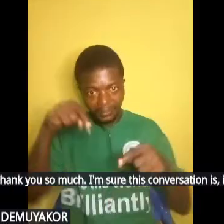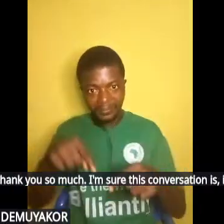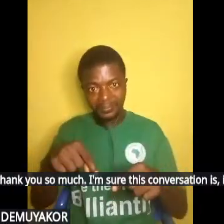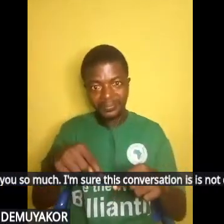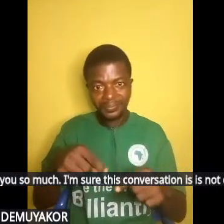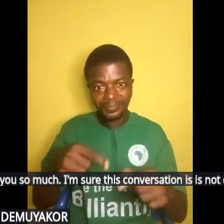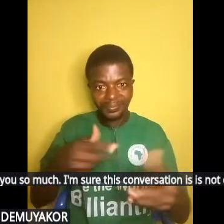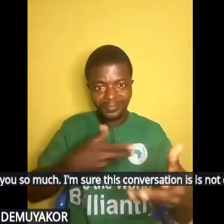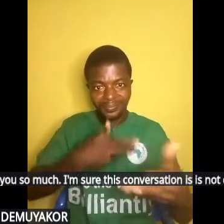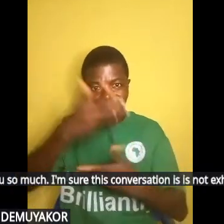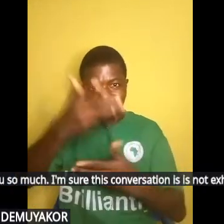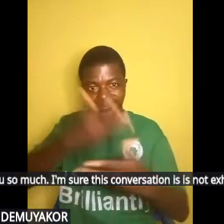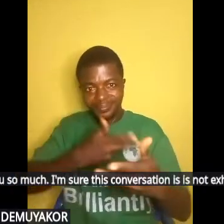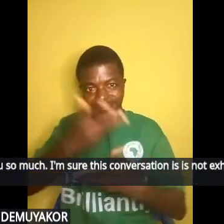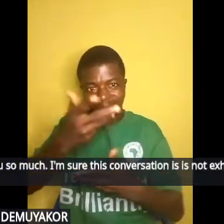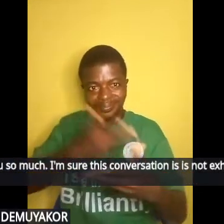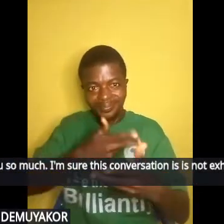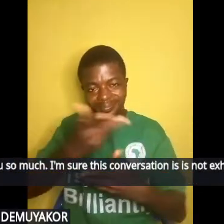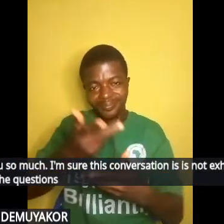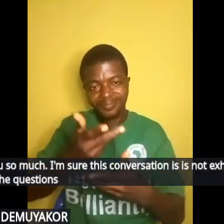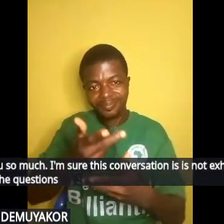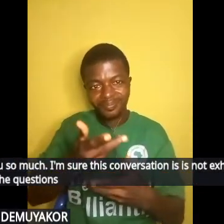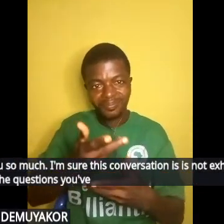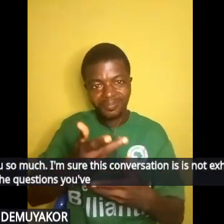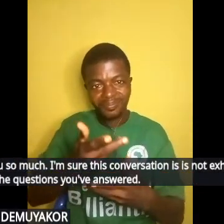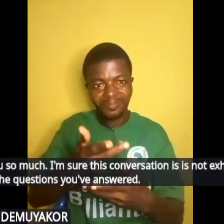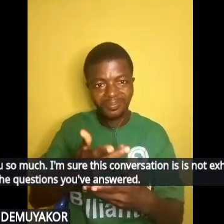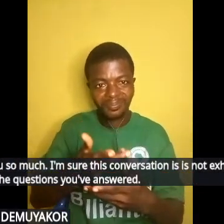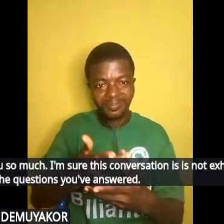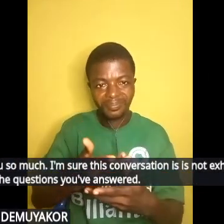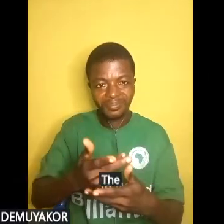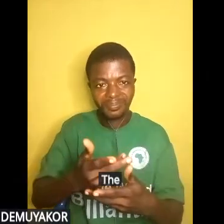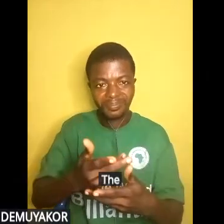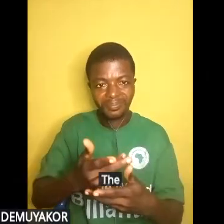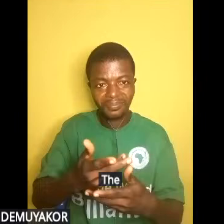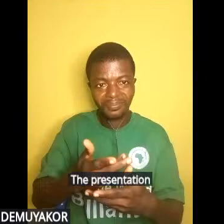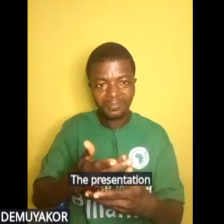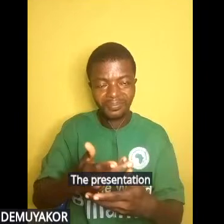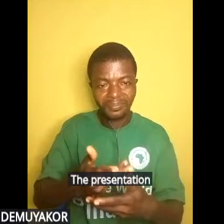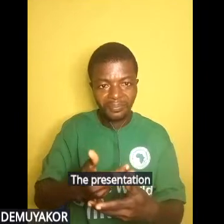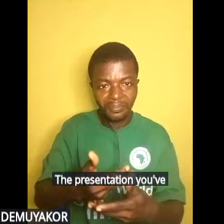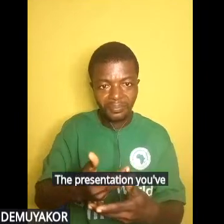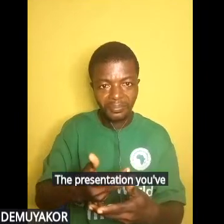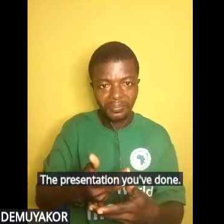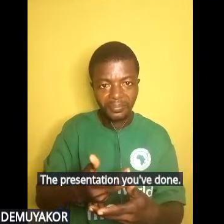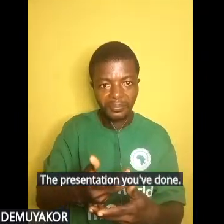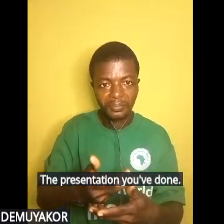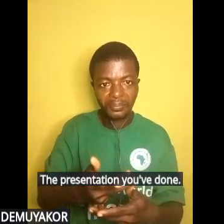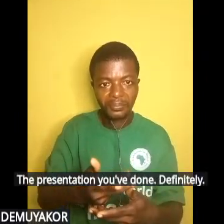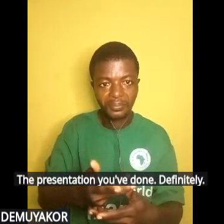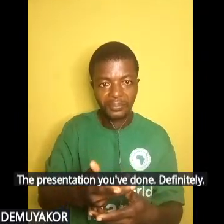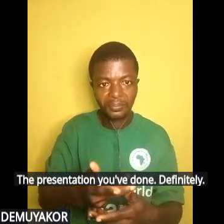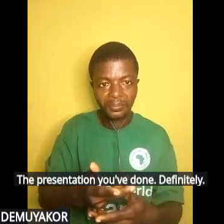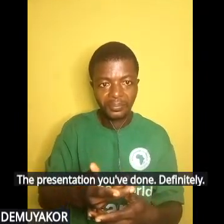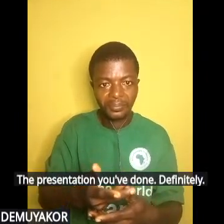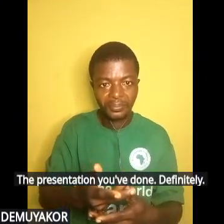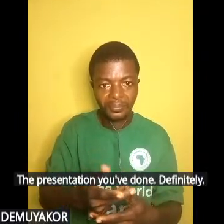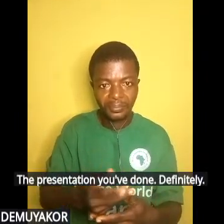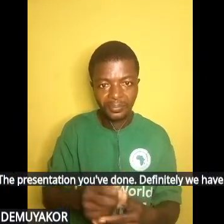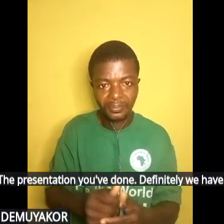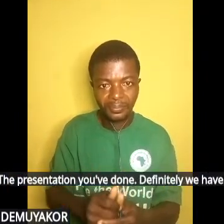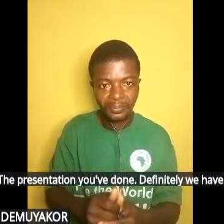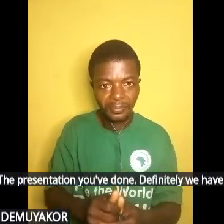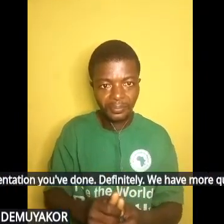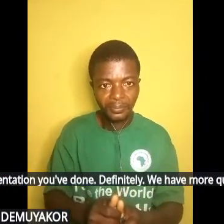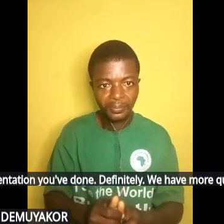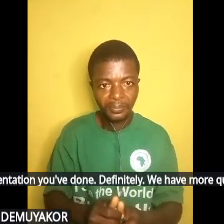at all. Even with all the questions you've answered, the presentation you've done, definitely we have more